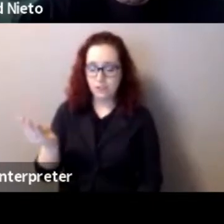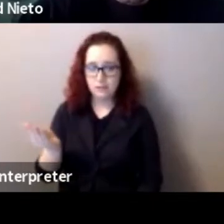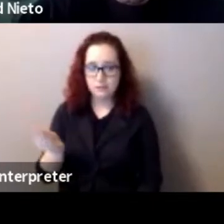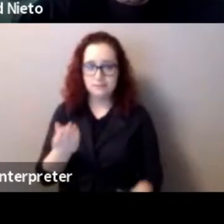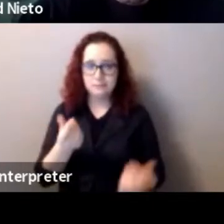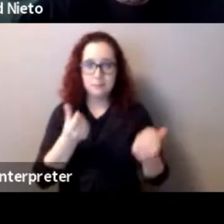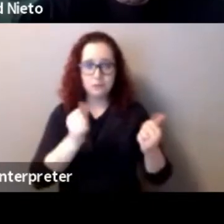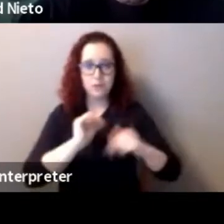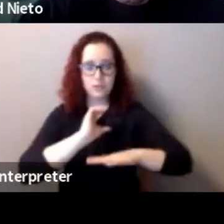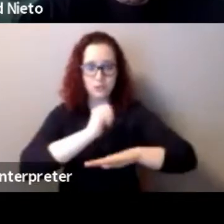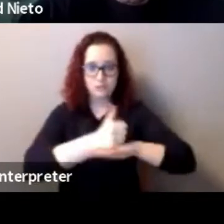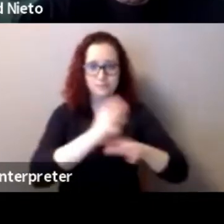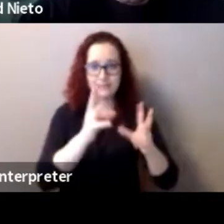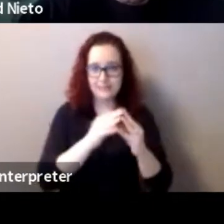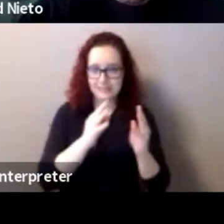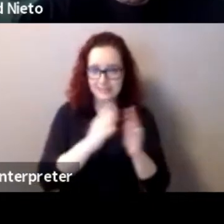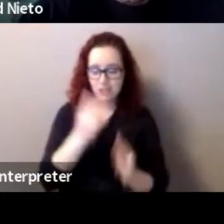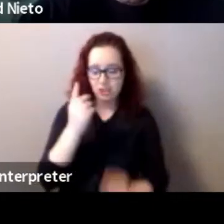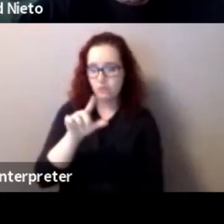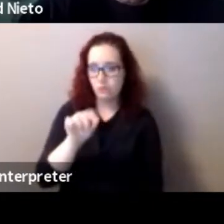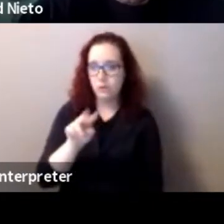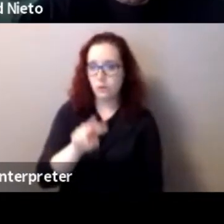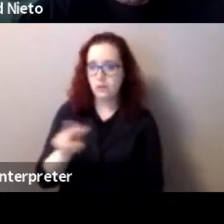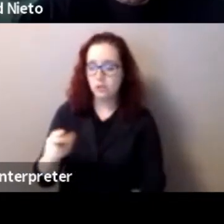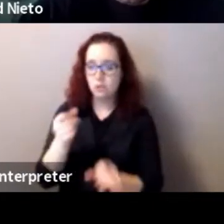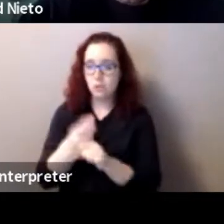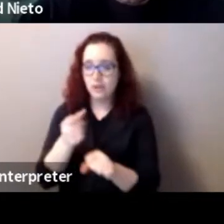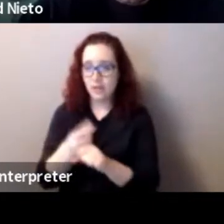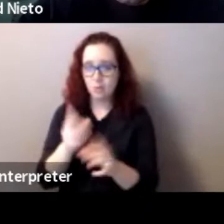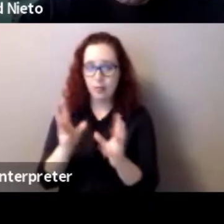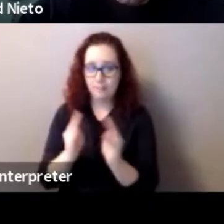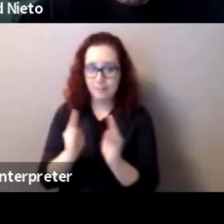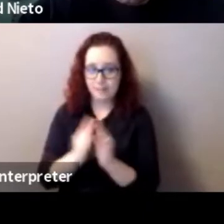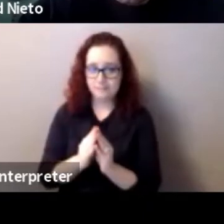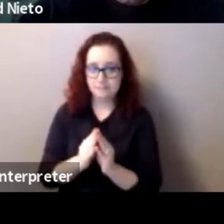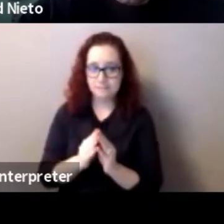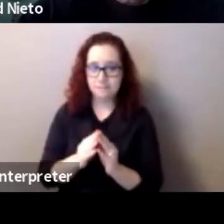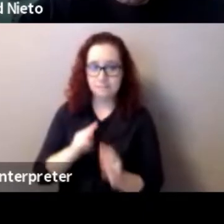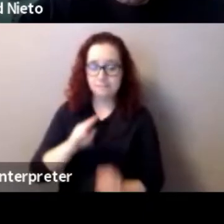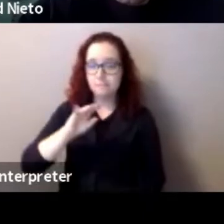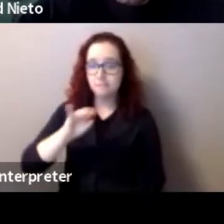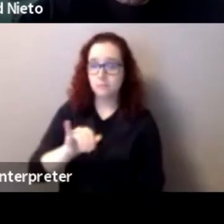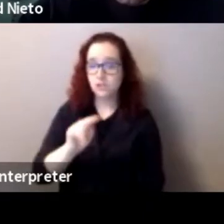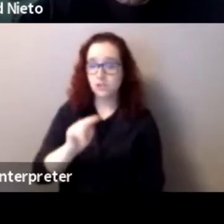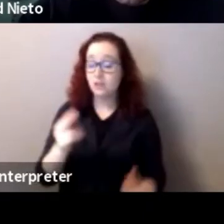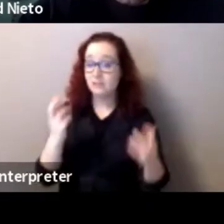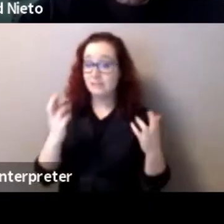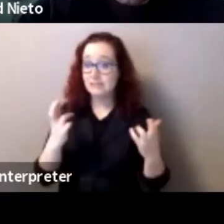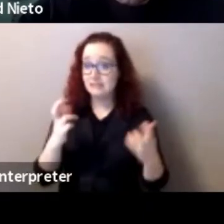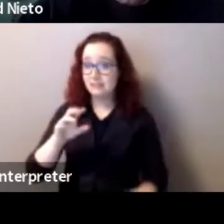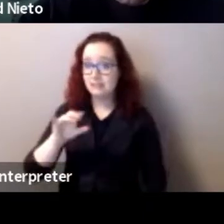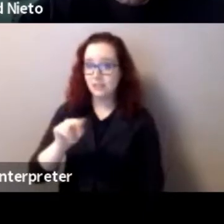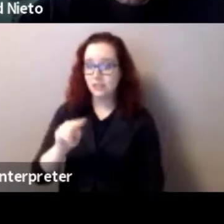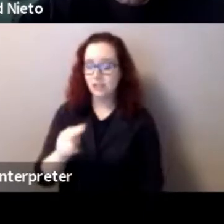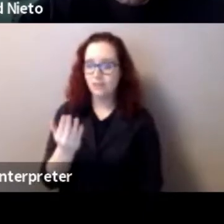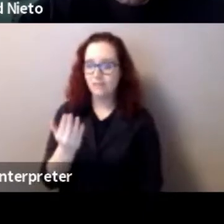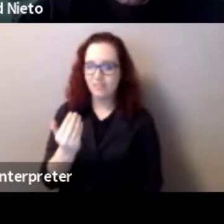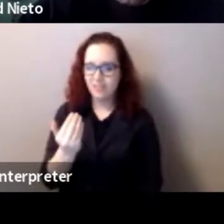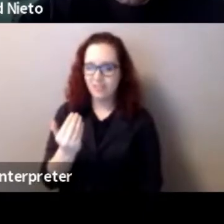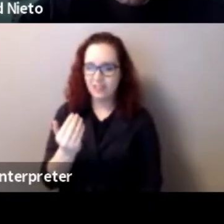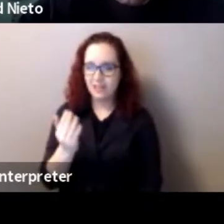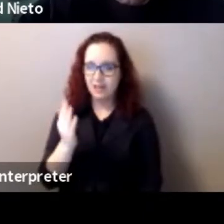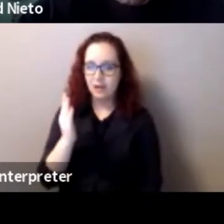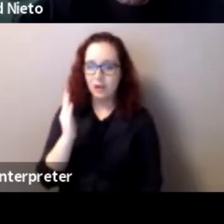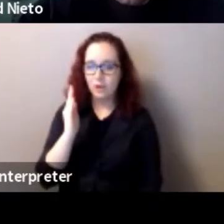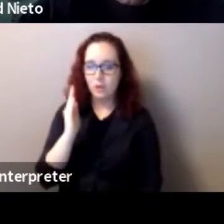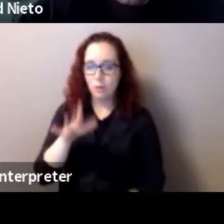the sessions for the 2022 annual meeting. In January, hopefully January 15th, that's our target every year, we will release the program